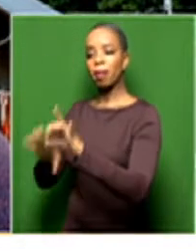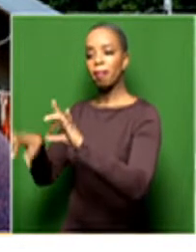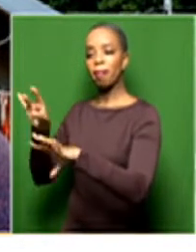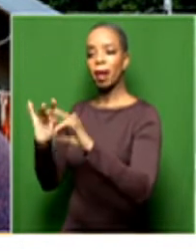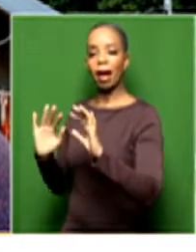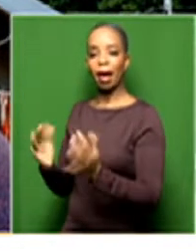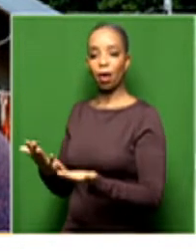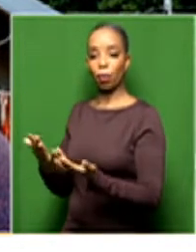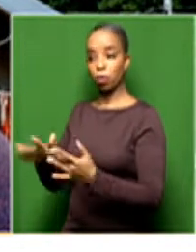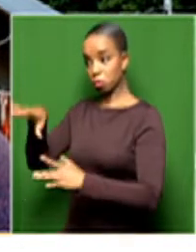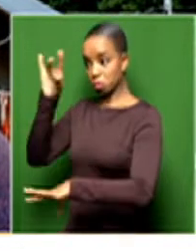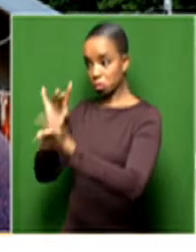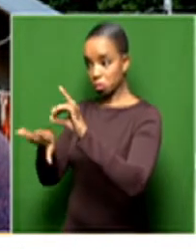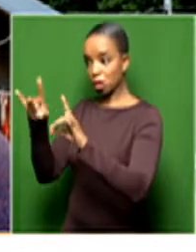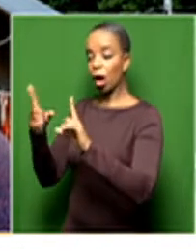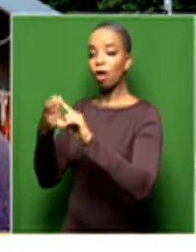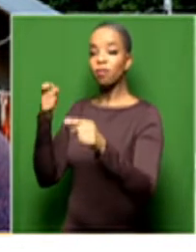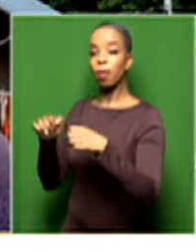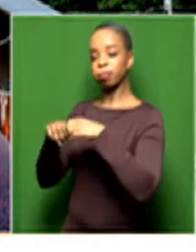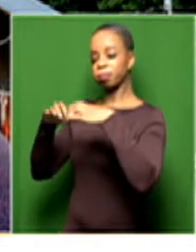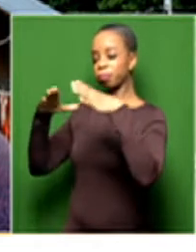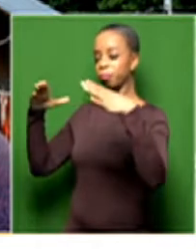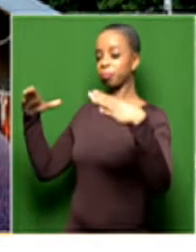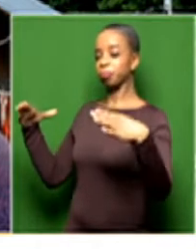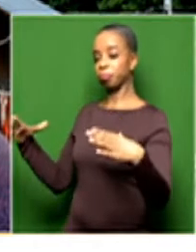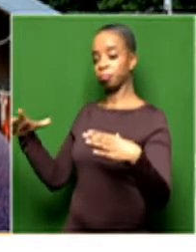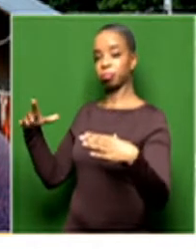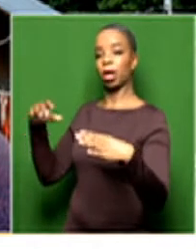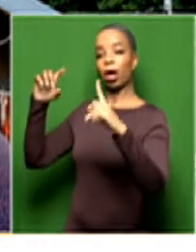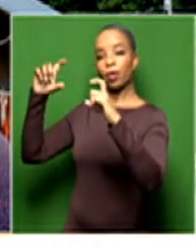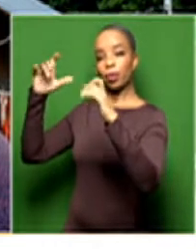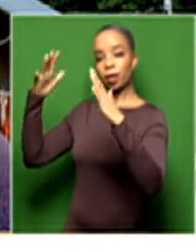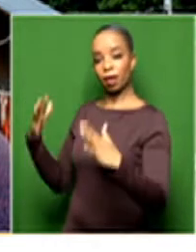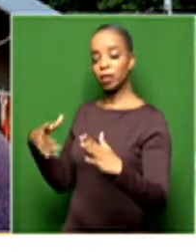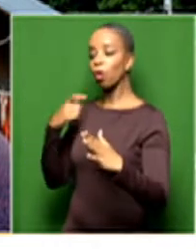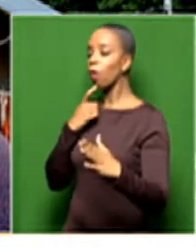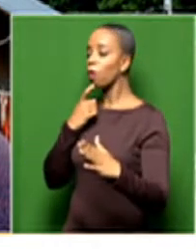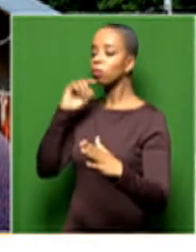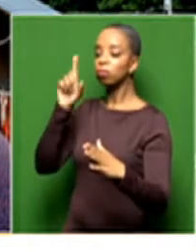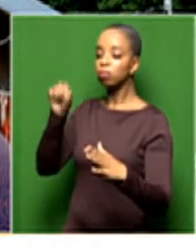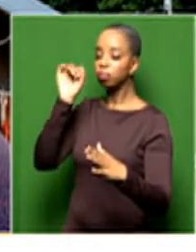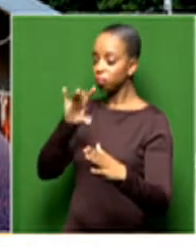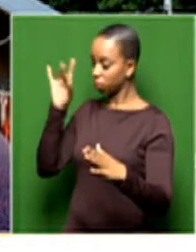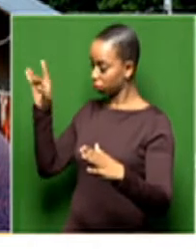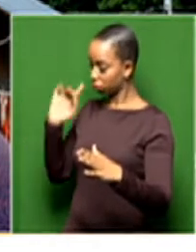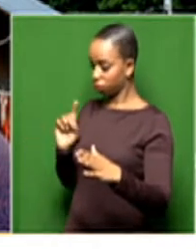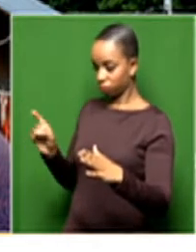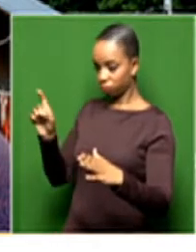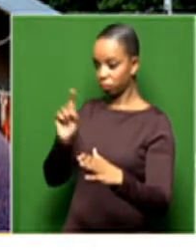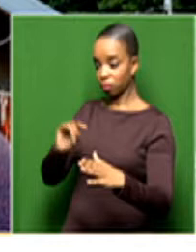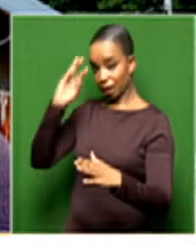select them from the huge pool of photographers, or you only select those with a particular emphasis on human interest